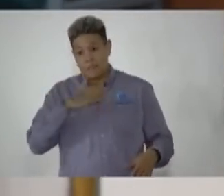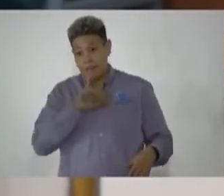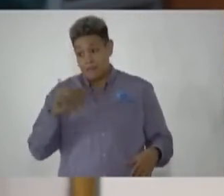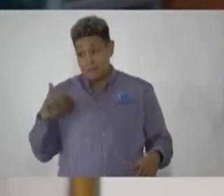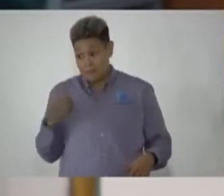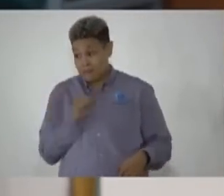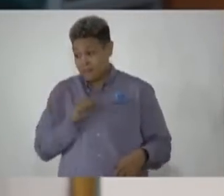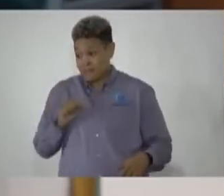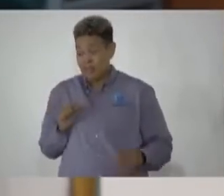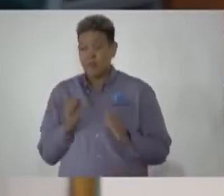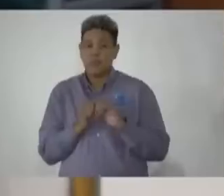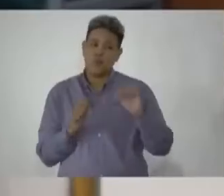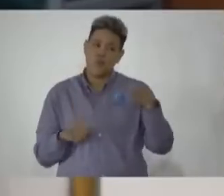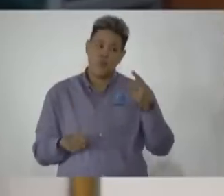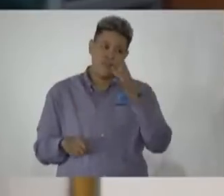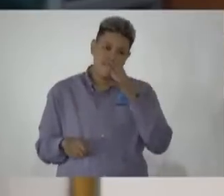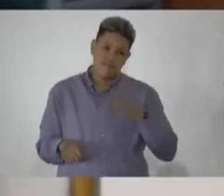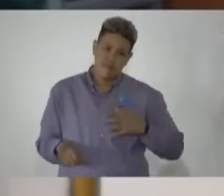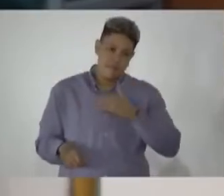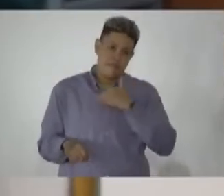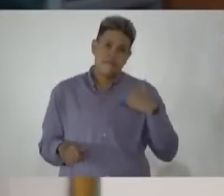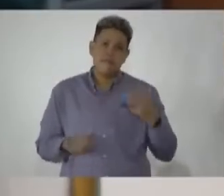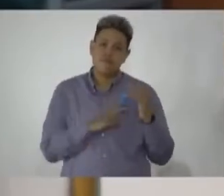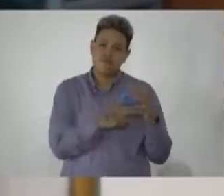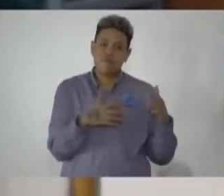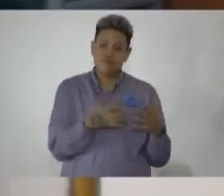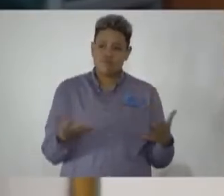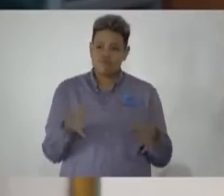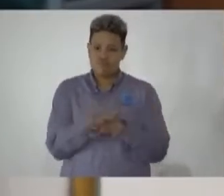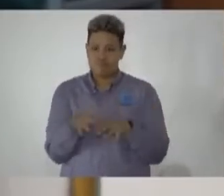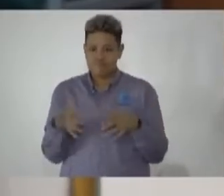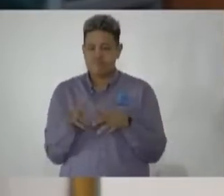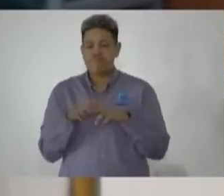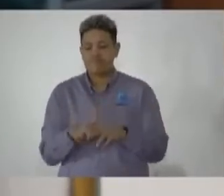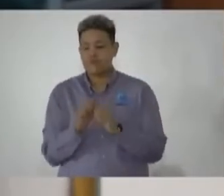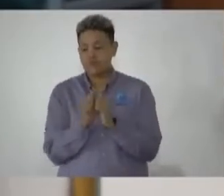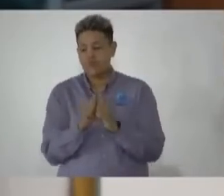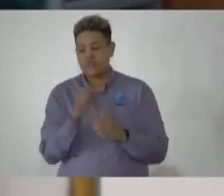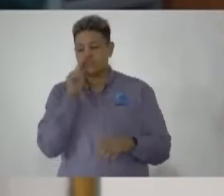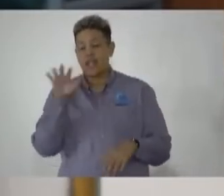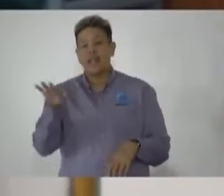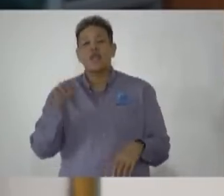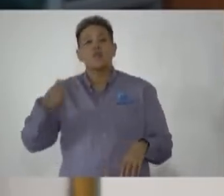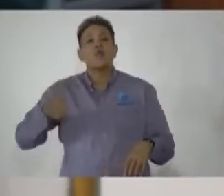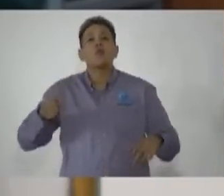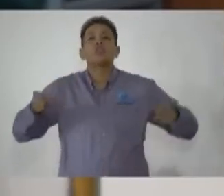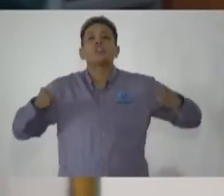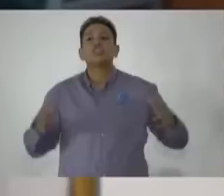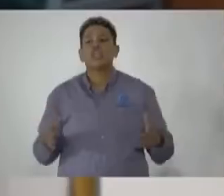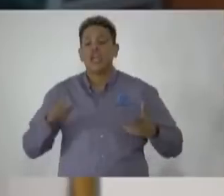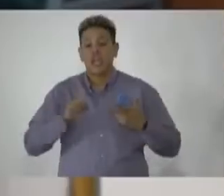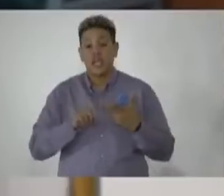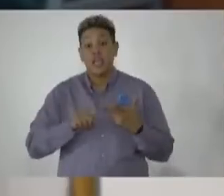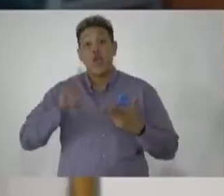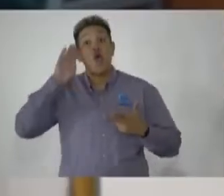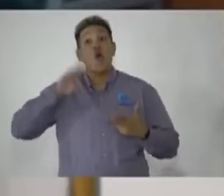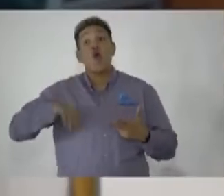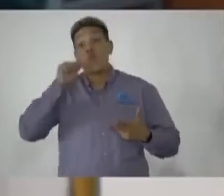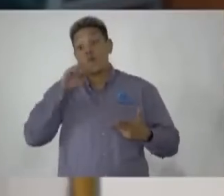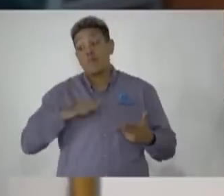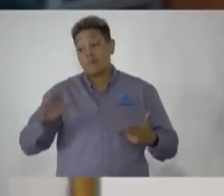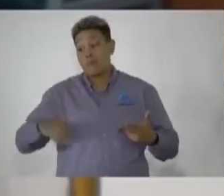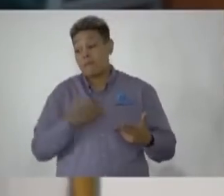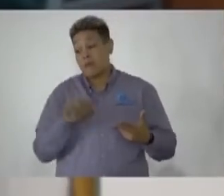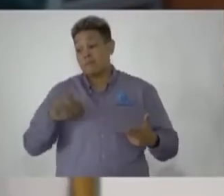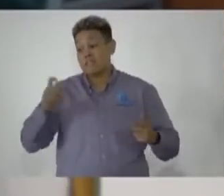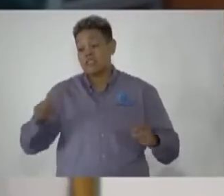jointly with female members of the House. B. The caucus shall elect its own chair. C. All women parliamentarians